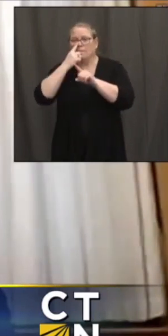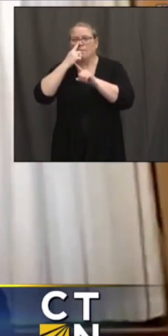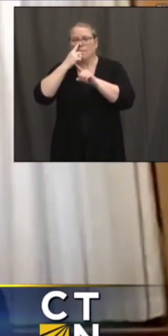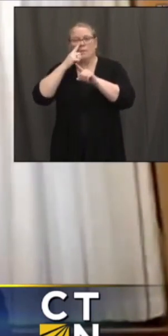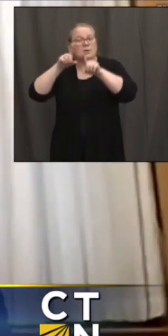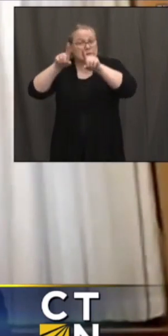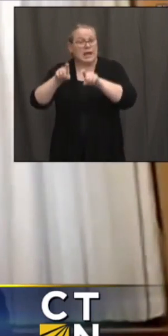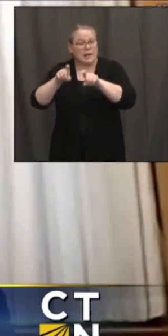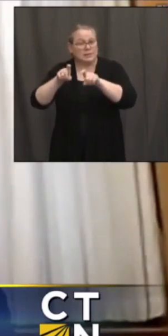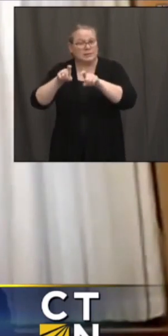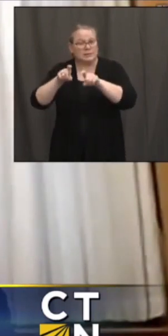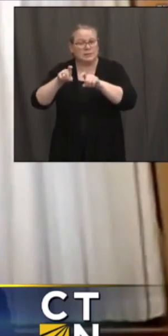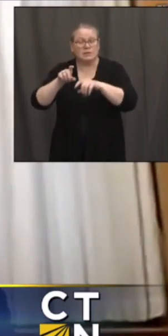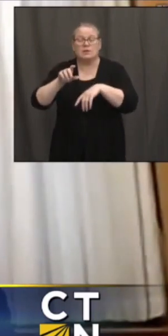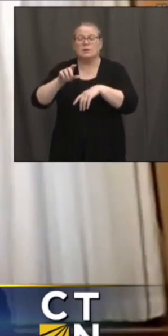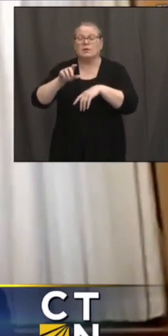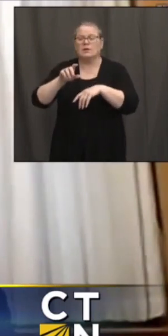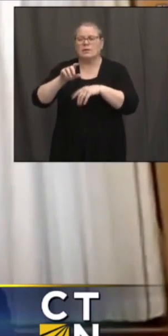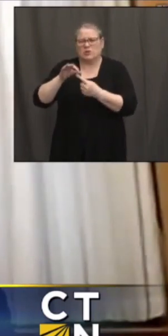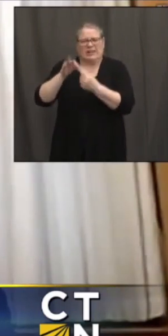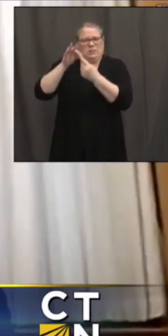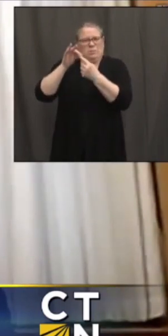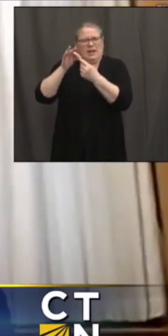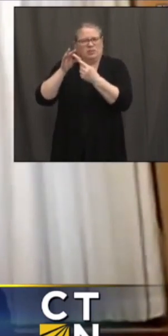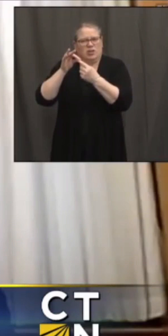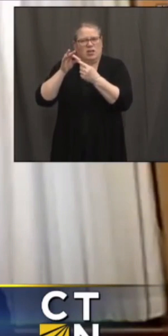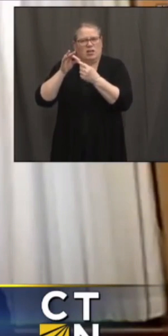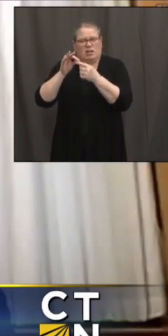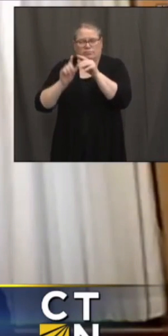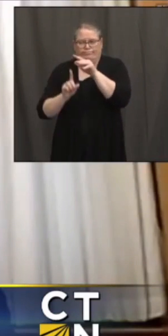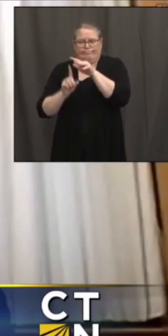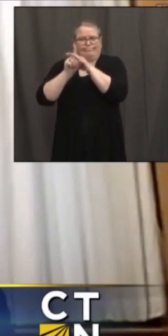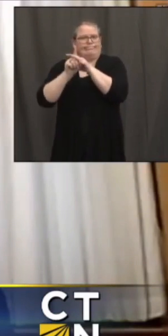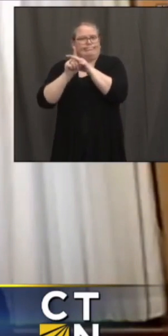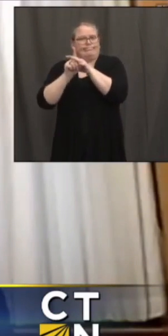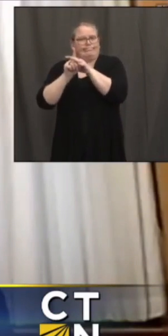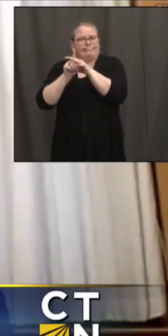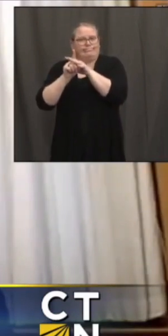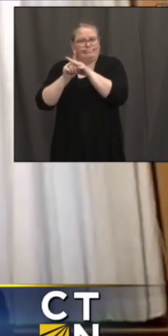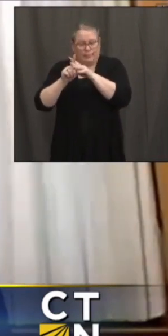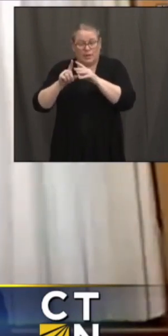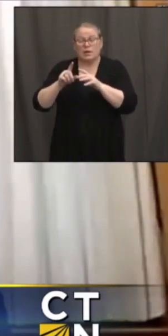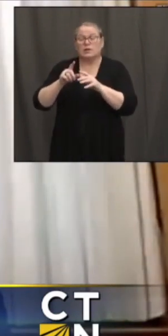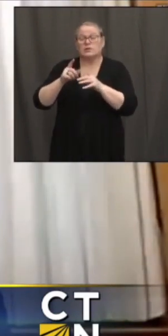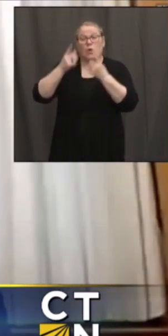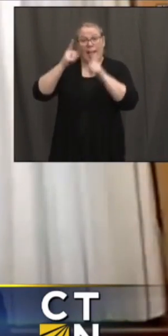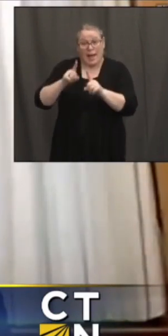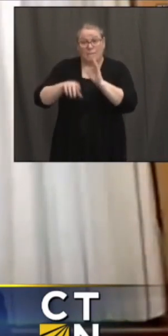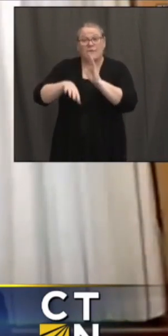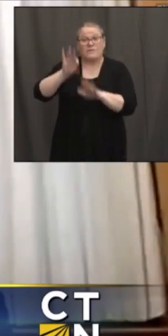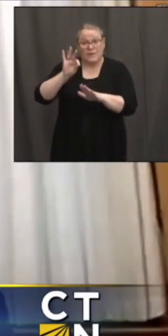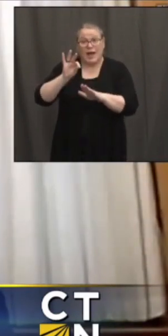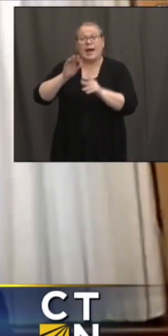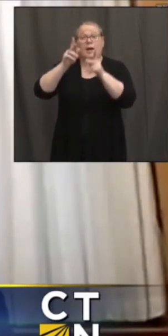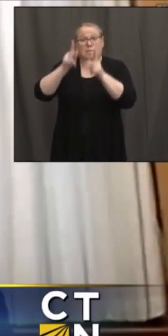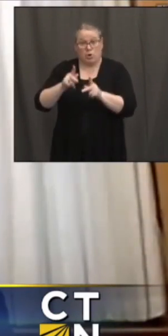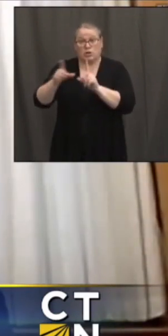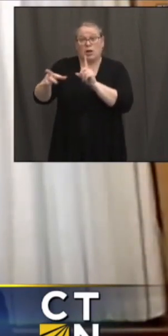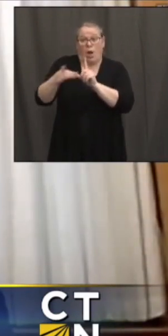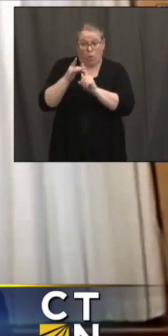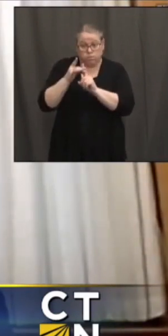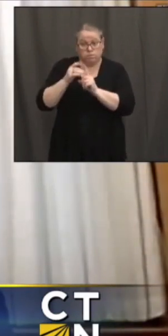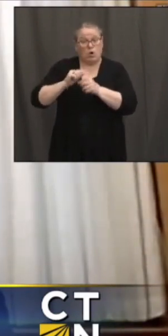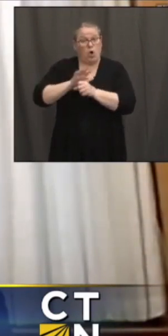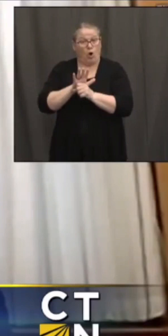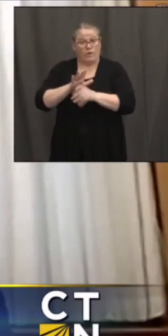the UK variant. And every single one of those positive test results where that is detected is sent for sequencing. And so far, it's